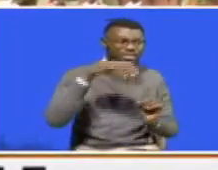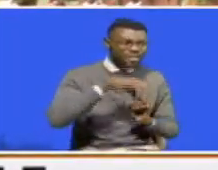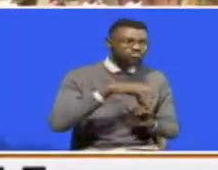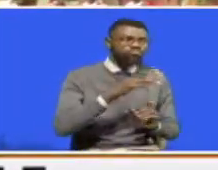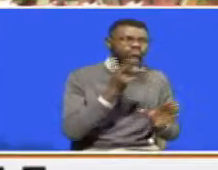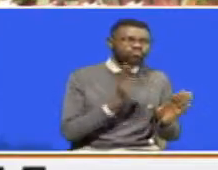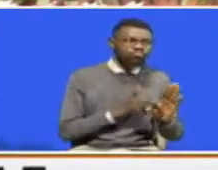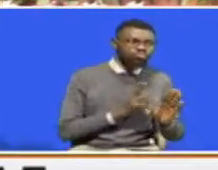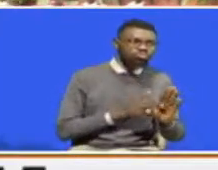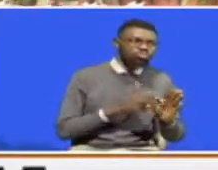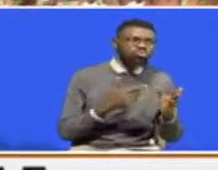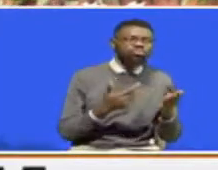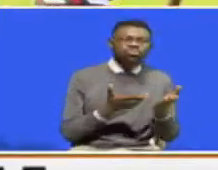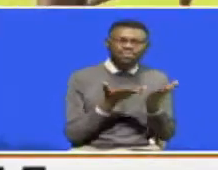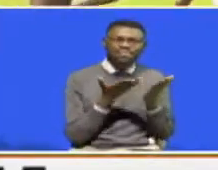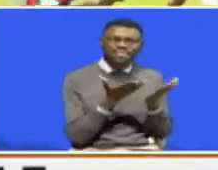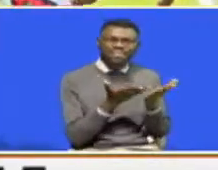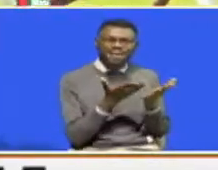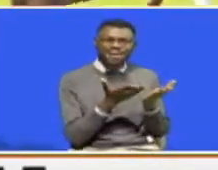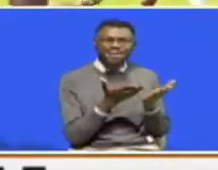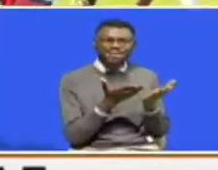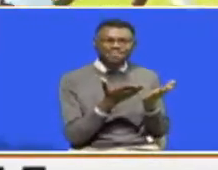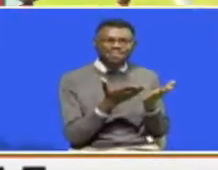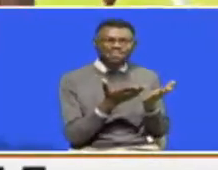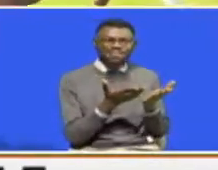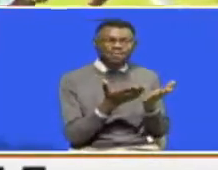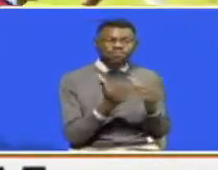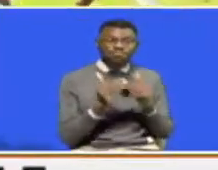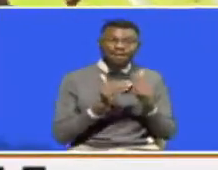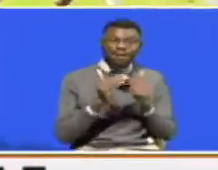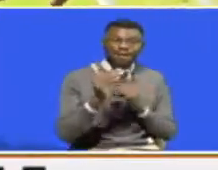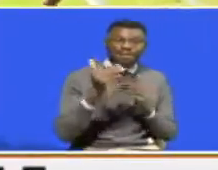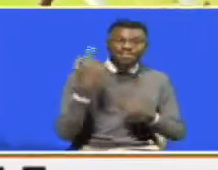We were the silver medalist there. And next year,